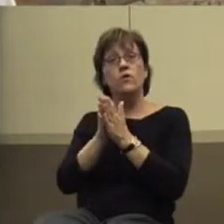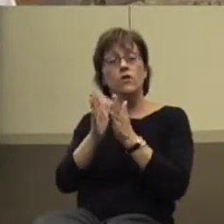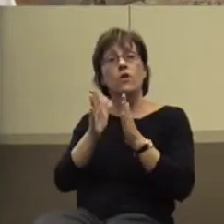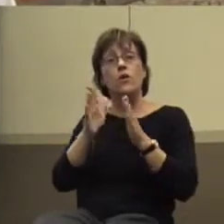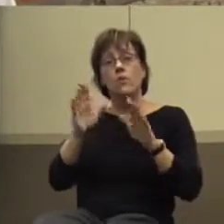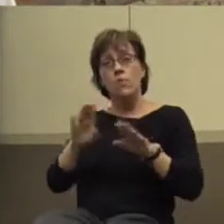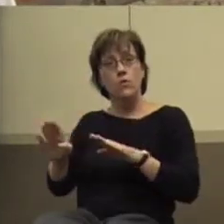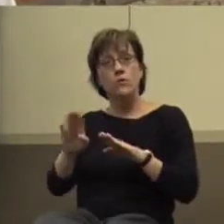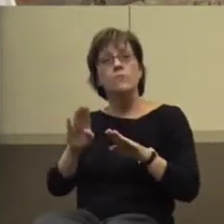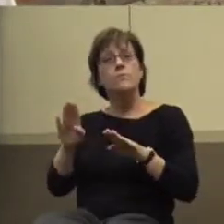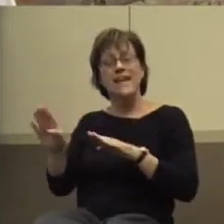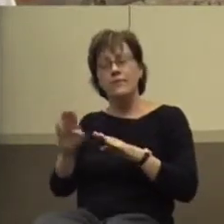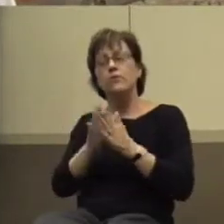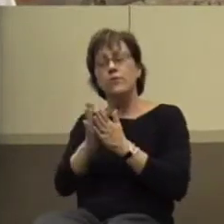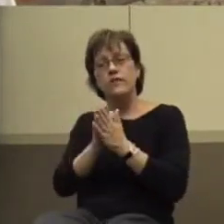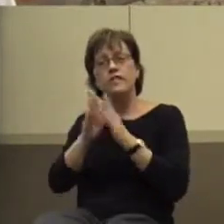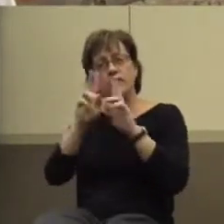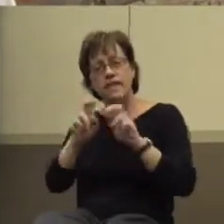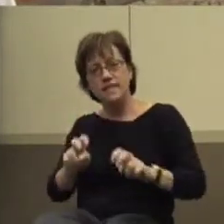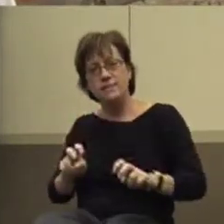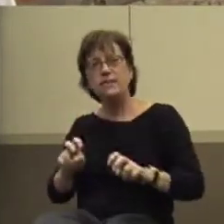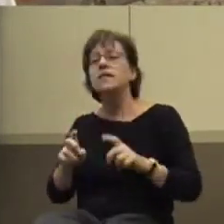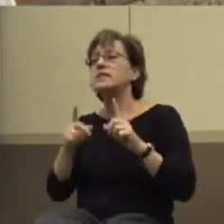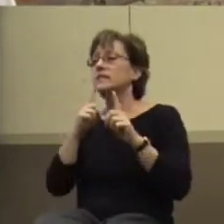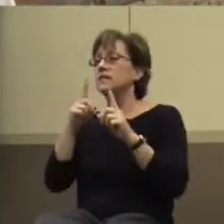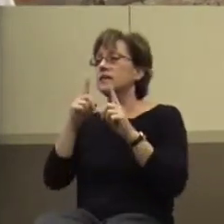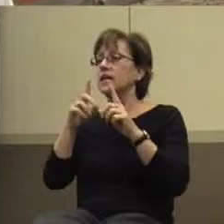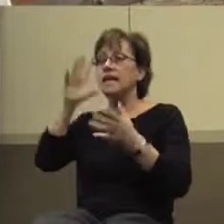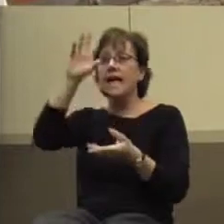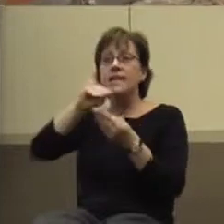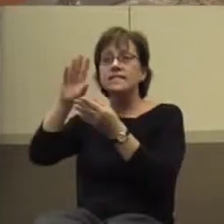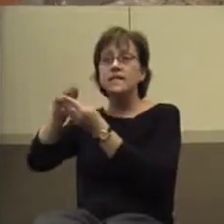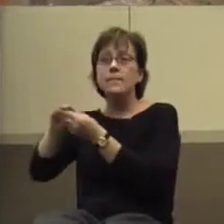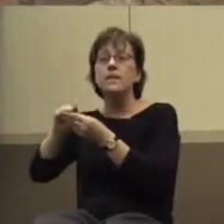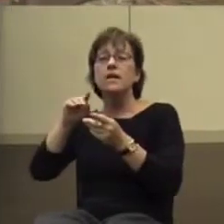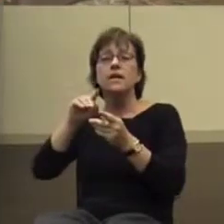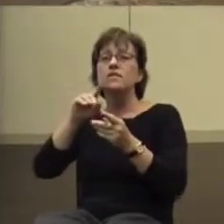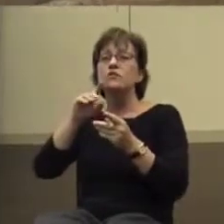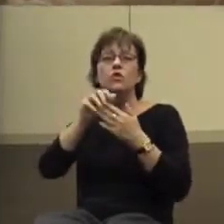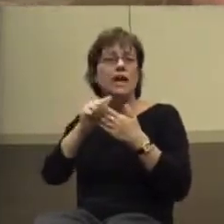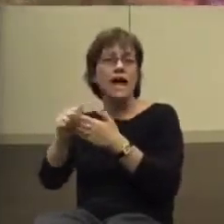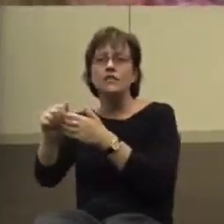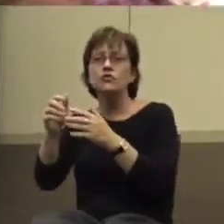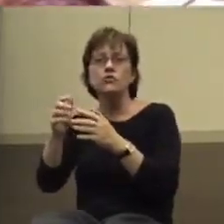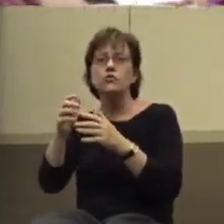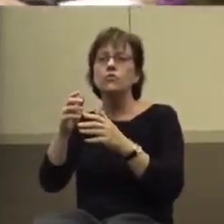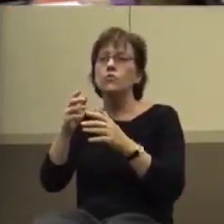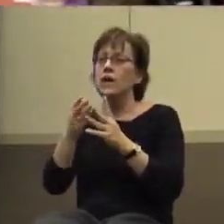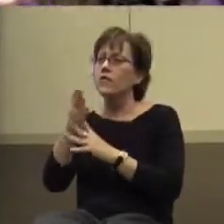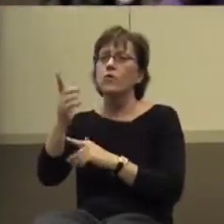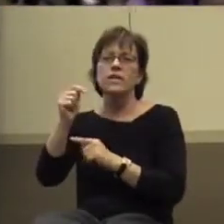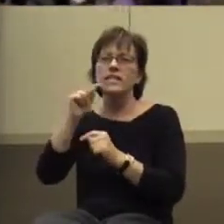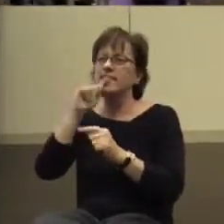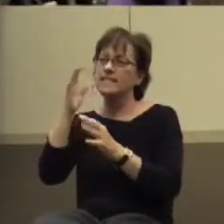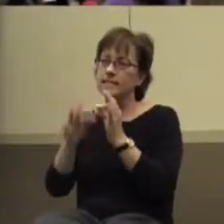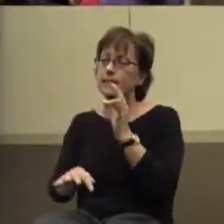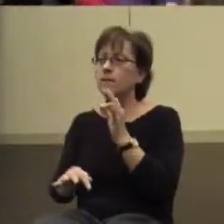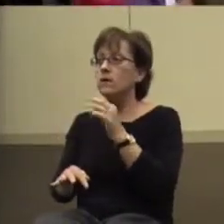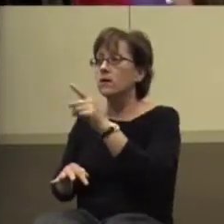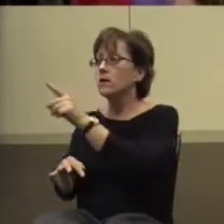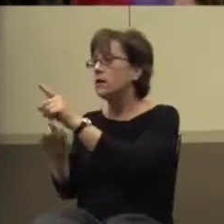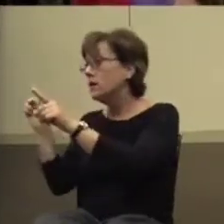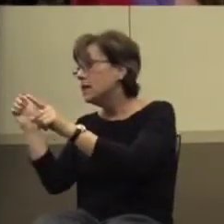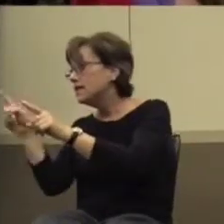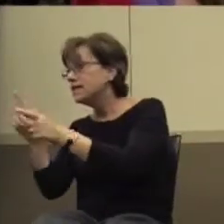and it just talks you right through it on there. It's very simple. Is that a school decision as to using those, or is that